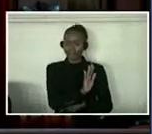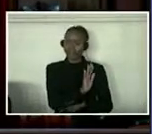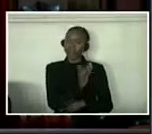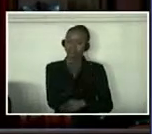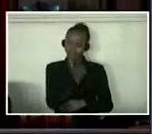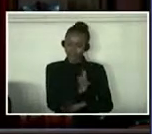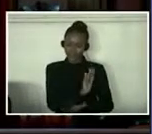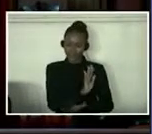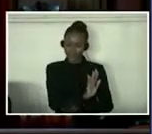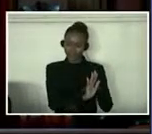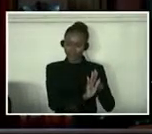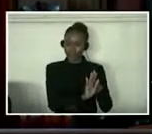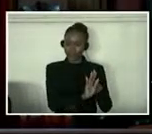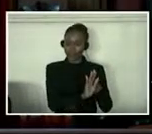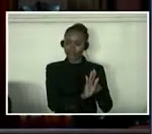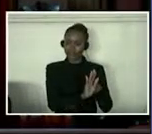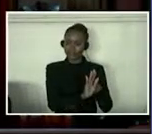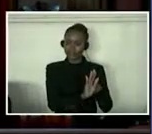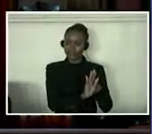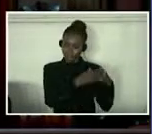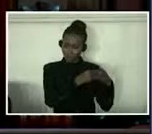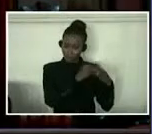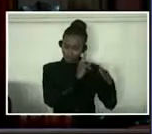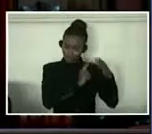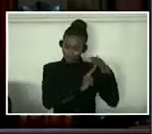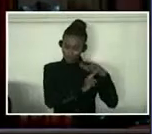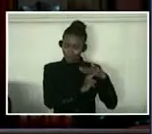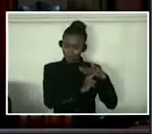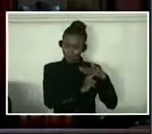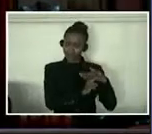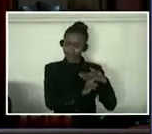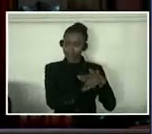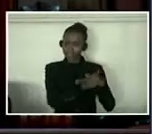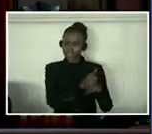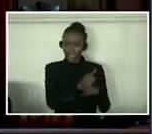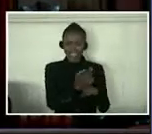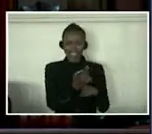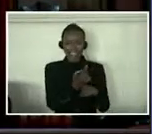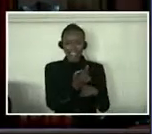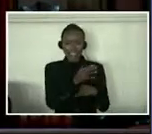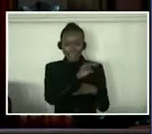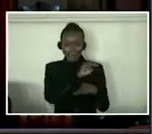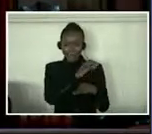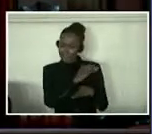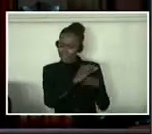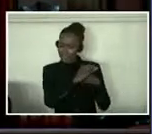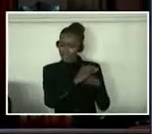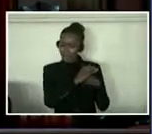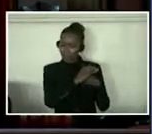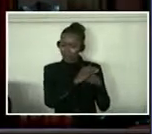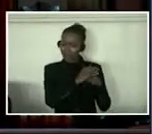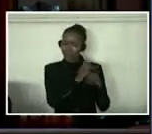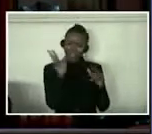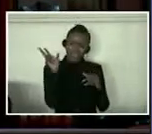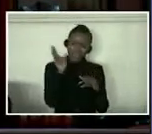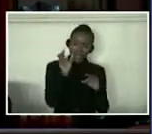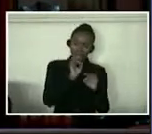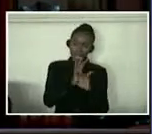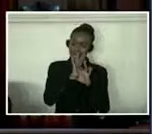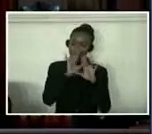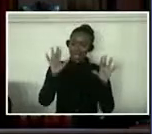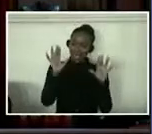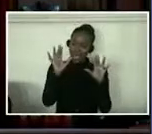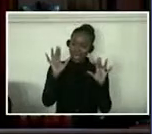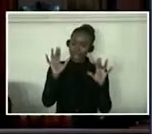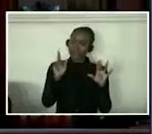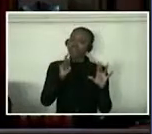plead with you really even the speak i mean the embassy could not be heard clearly there